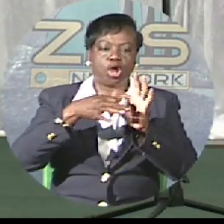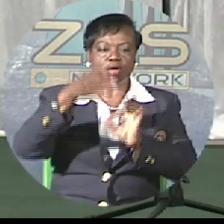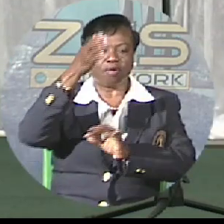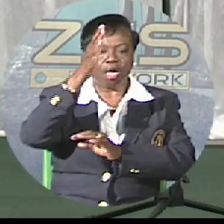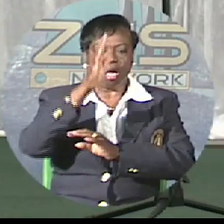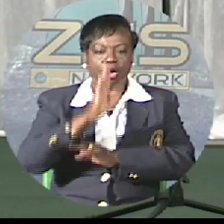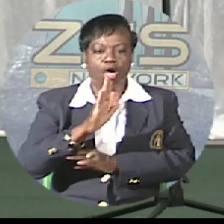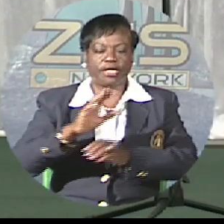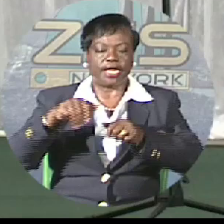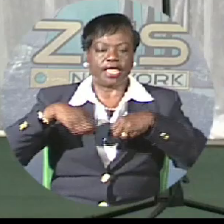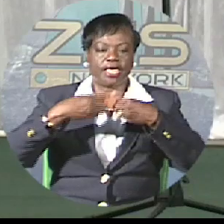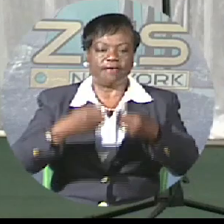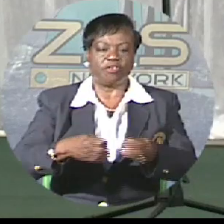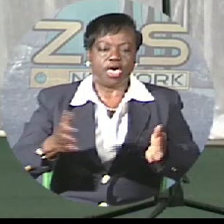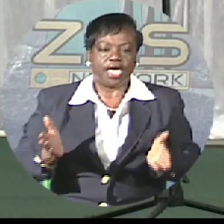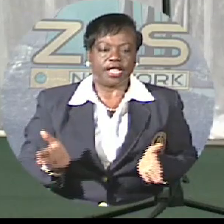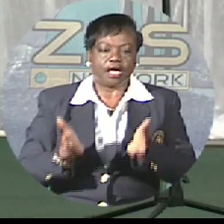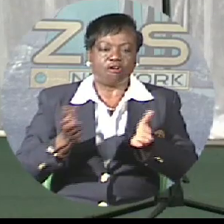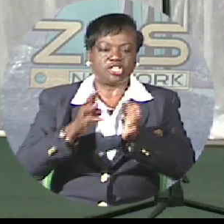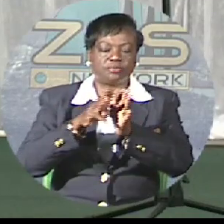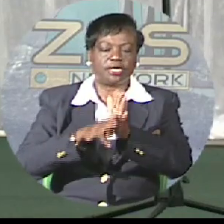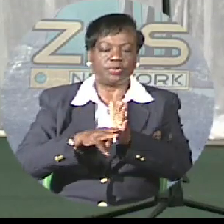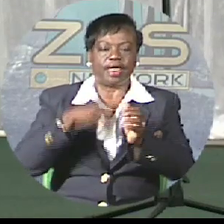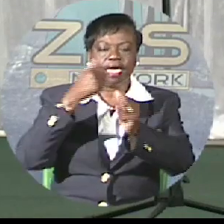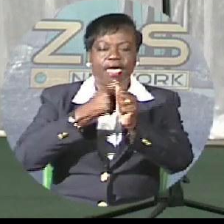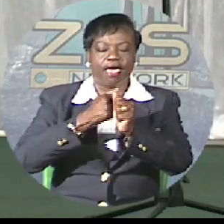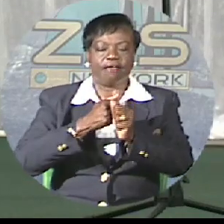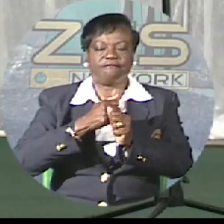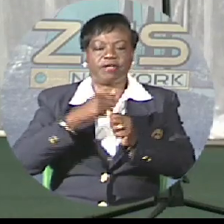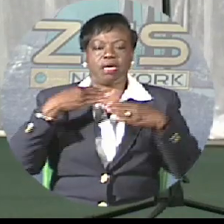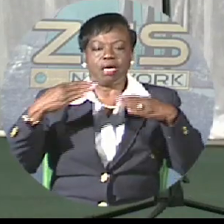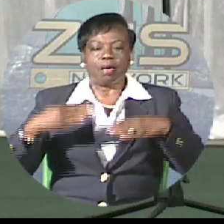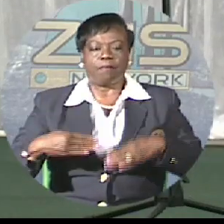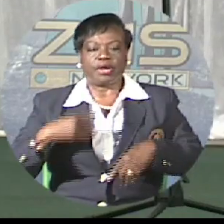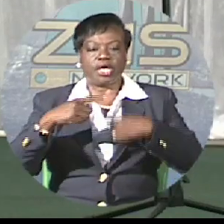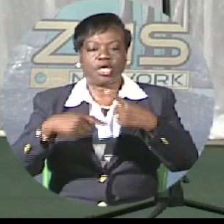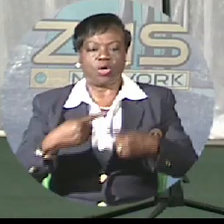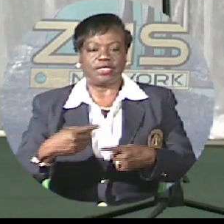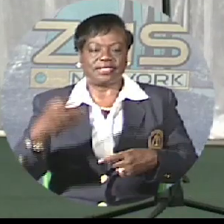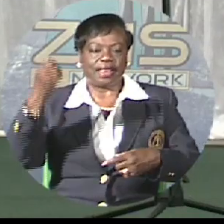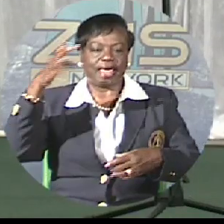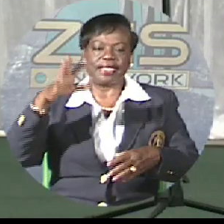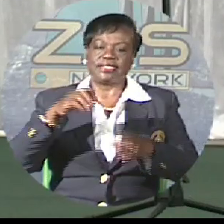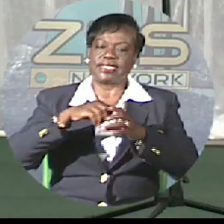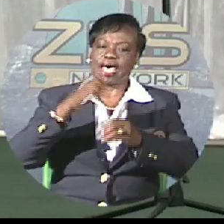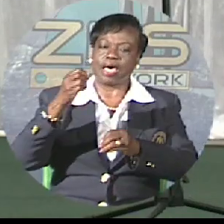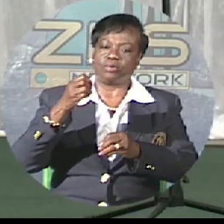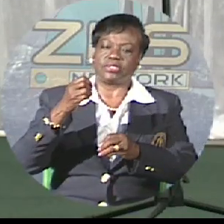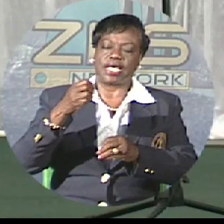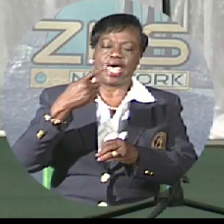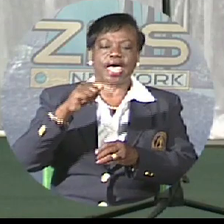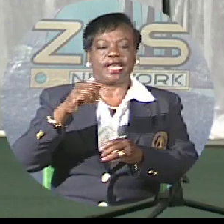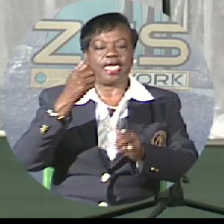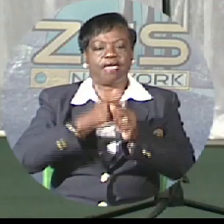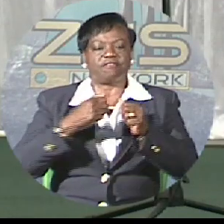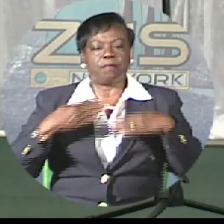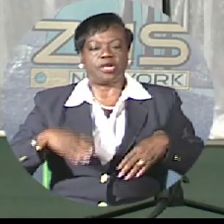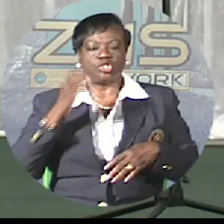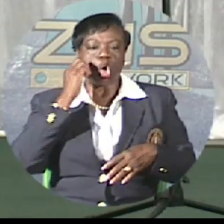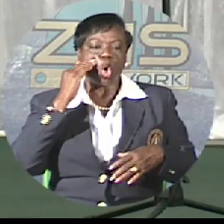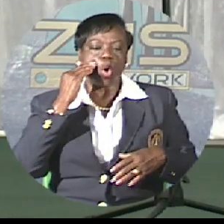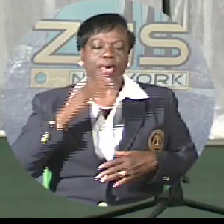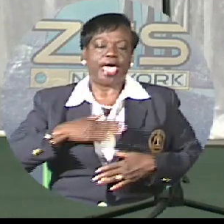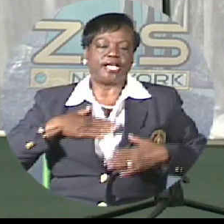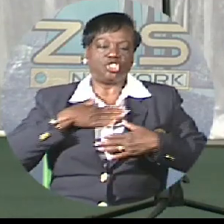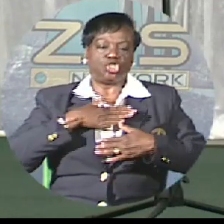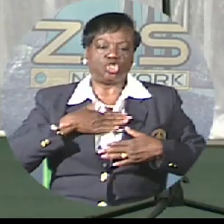will give you encouragement. Because when everybody goes, the light is out and everybody is home enjoying their dinner, the